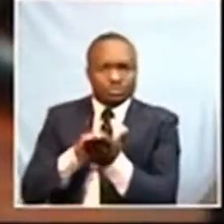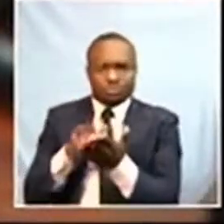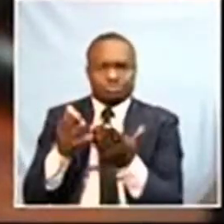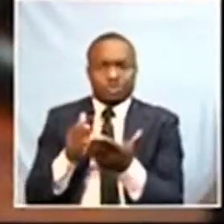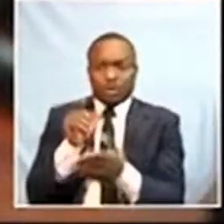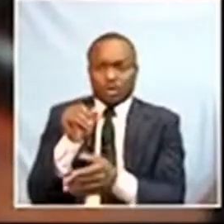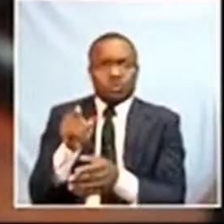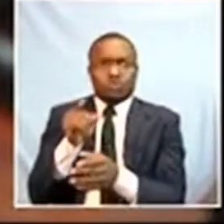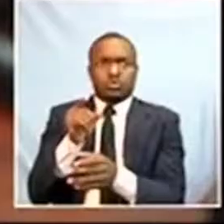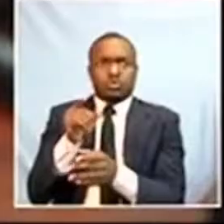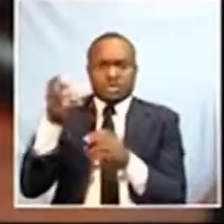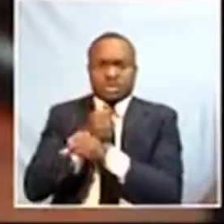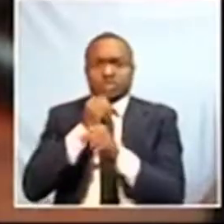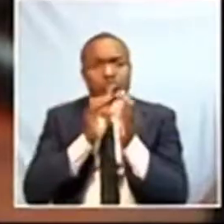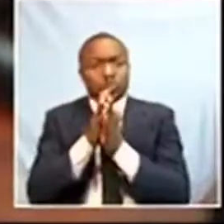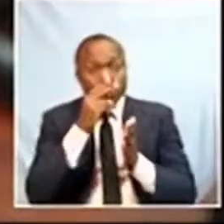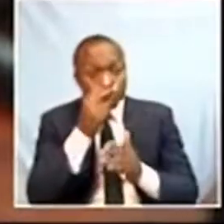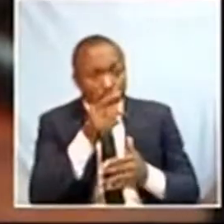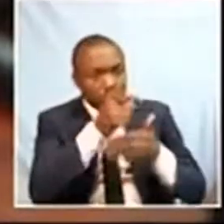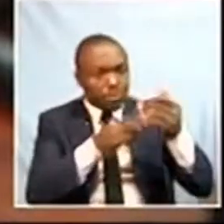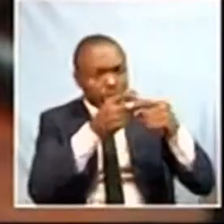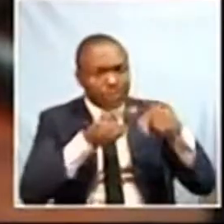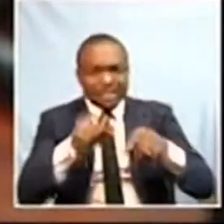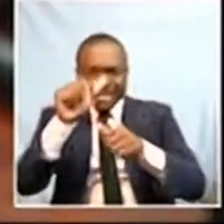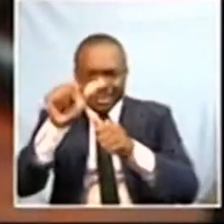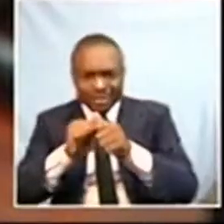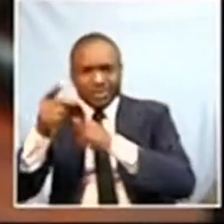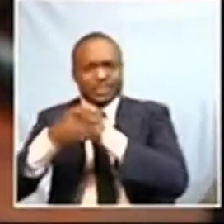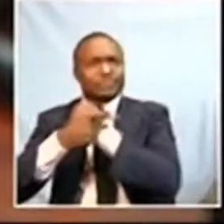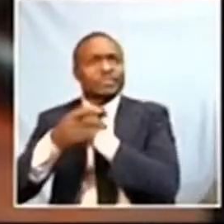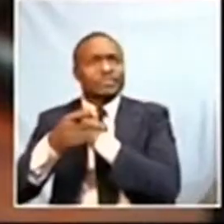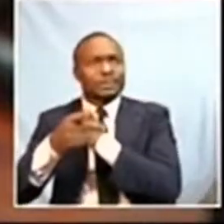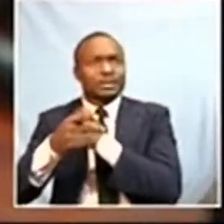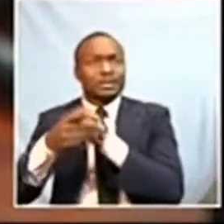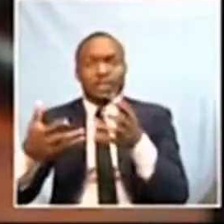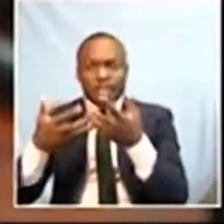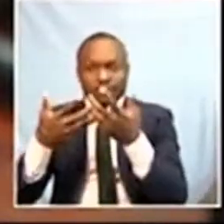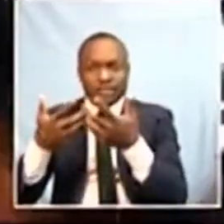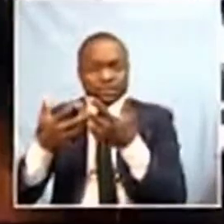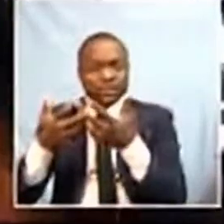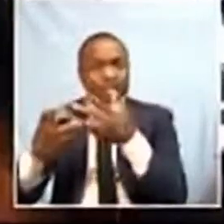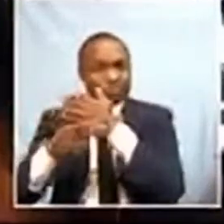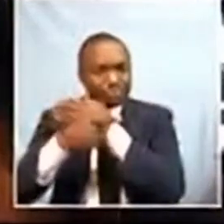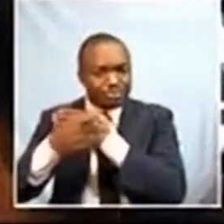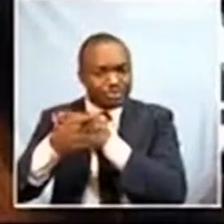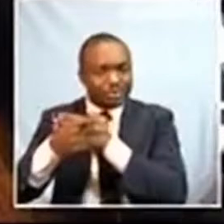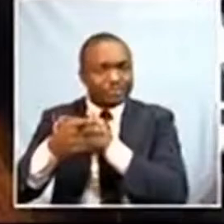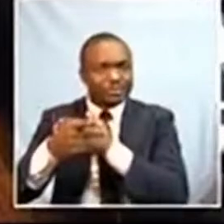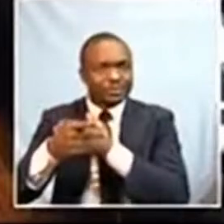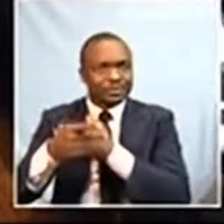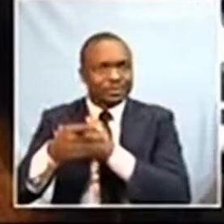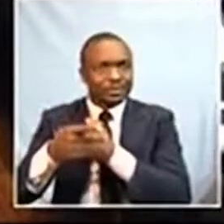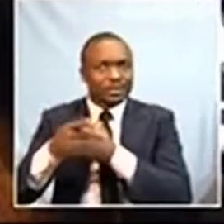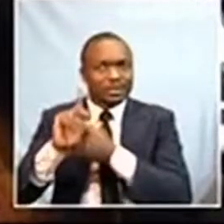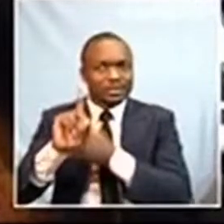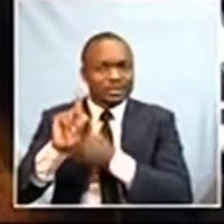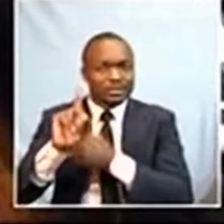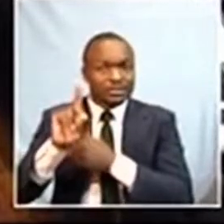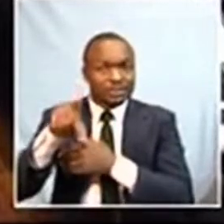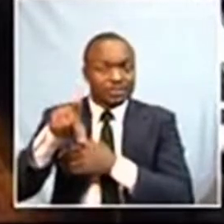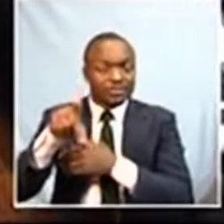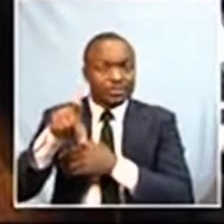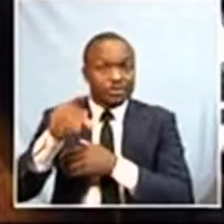don't take interest to see what is happening in every department, especially the engineering department, the DPO, the